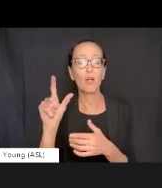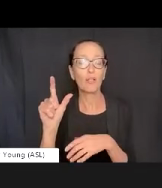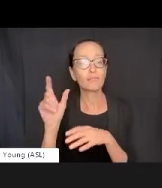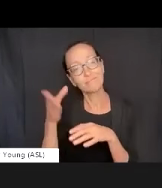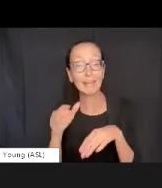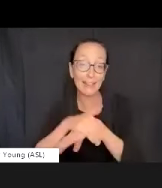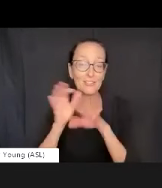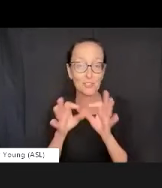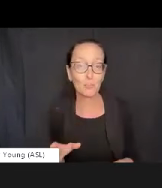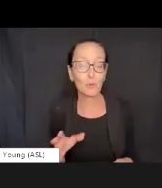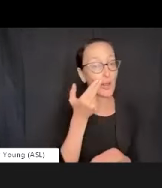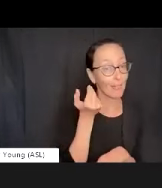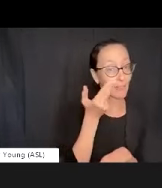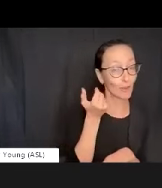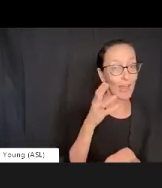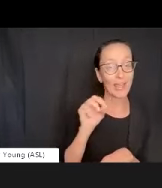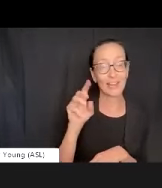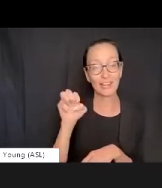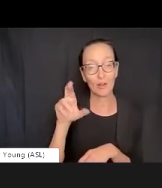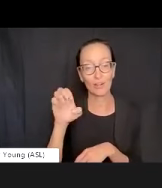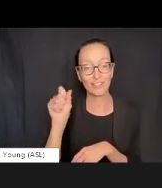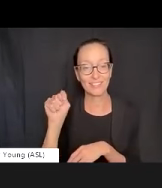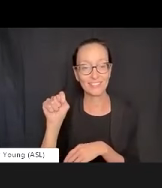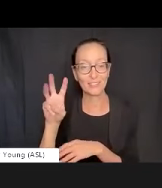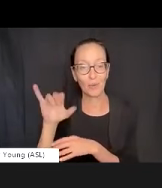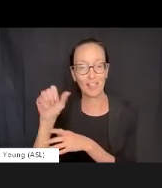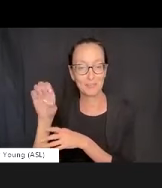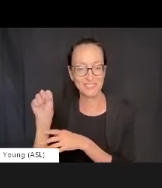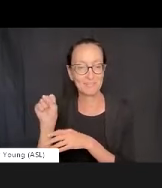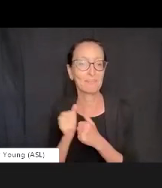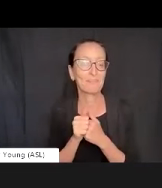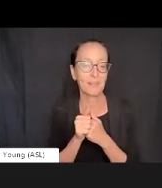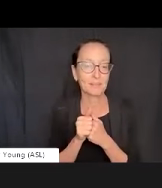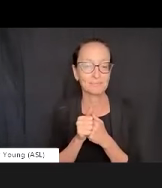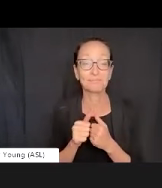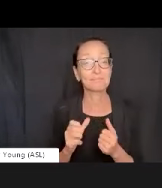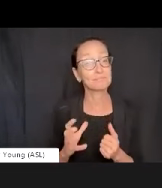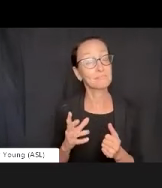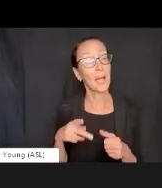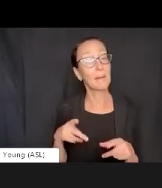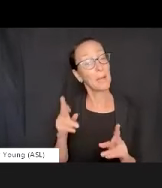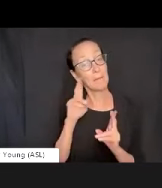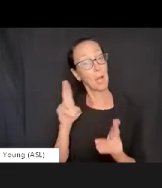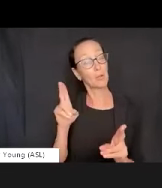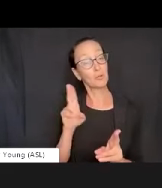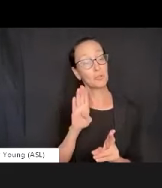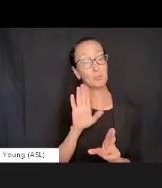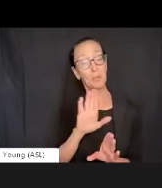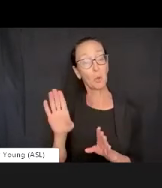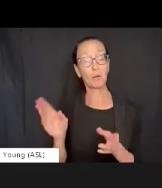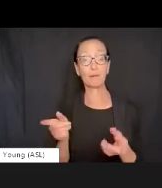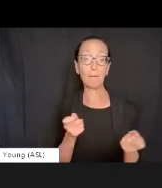today, Heather Young and Ernest Williams. So I am very honored to be your moderator today. And without further